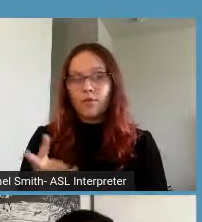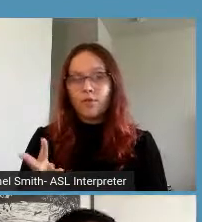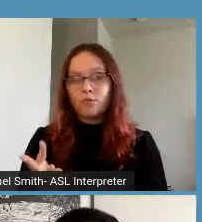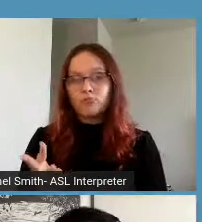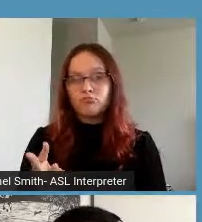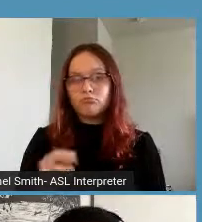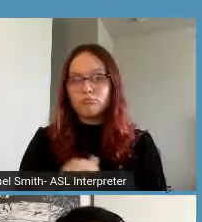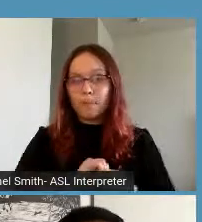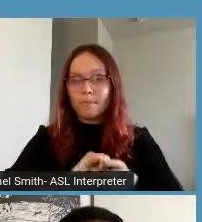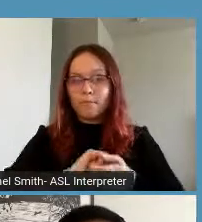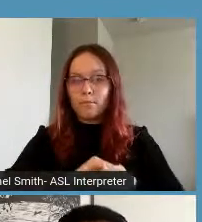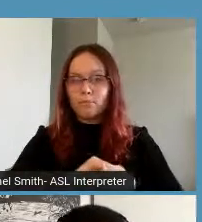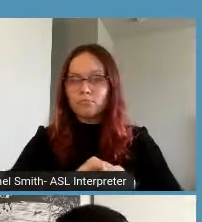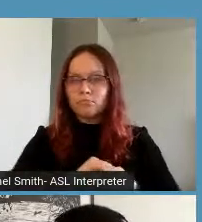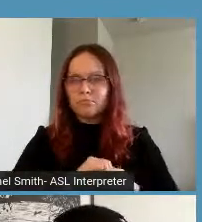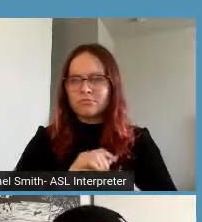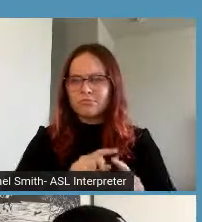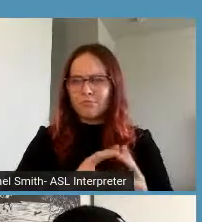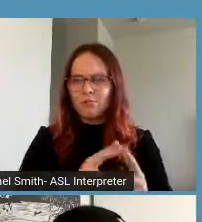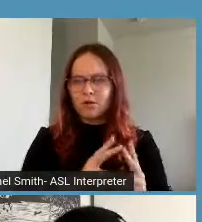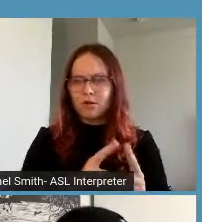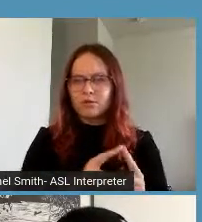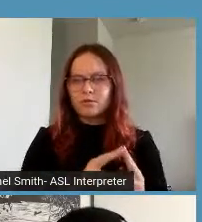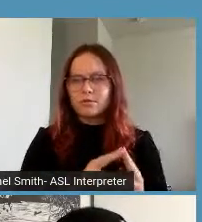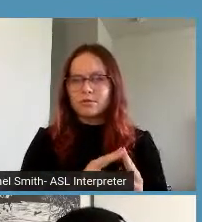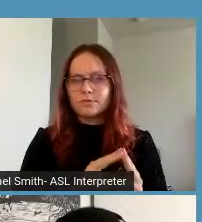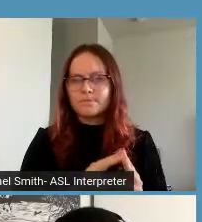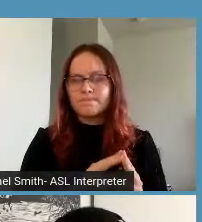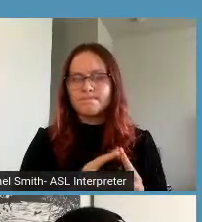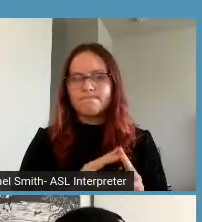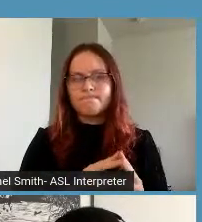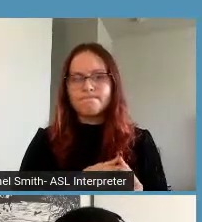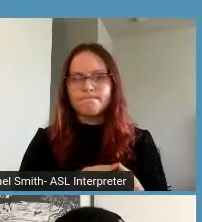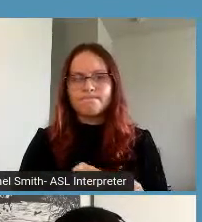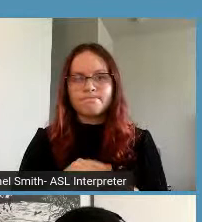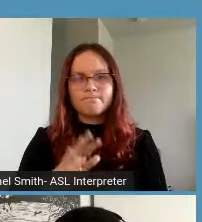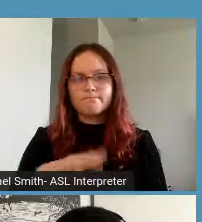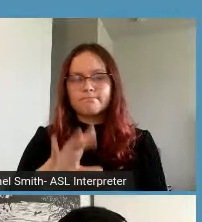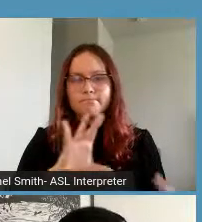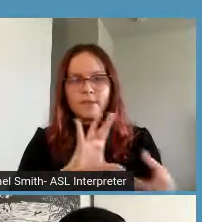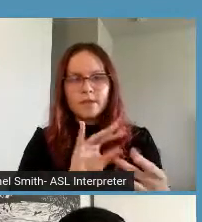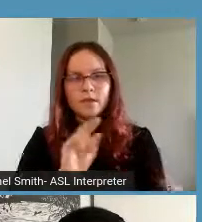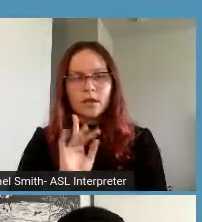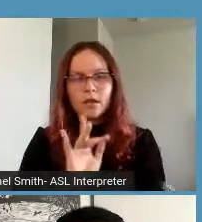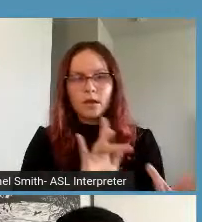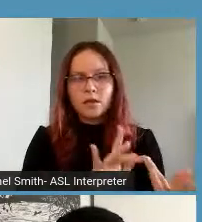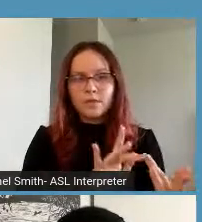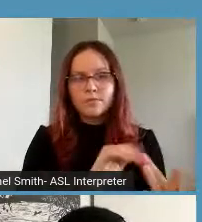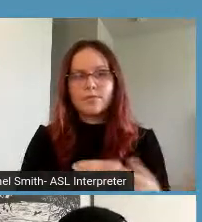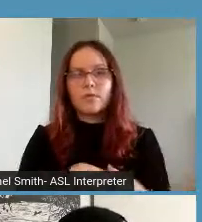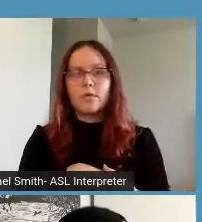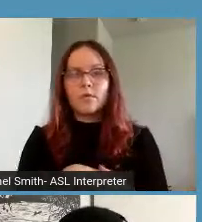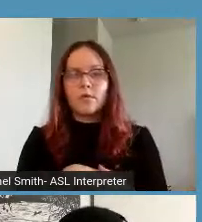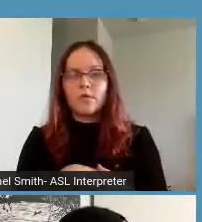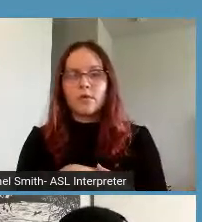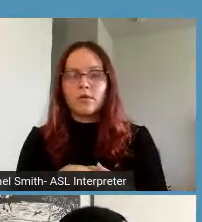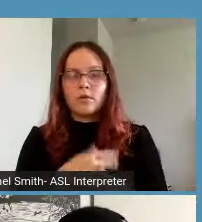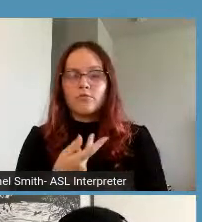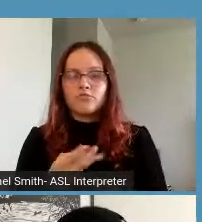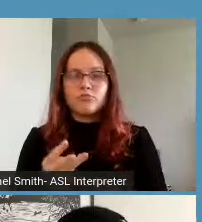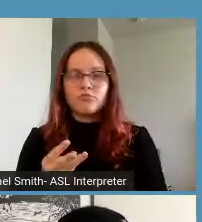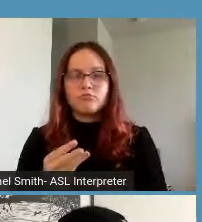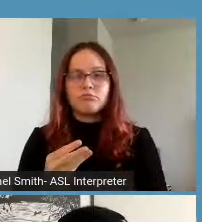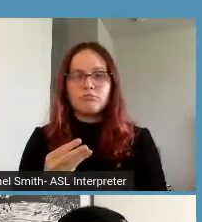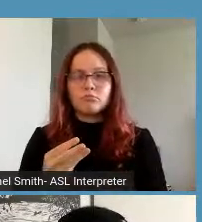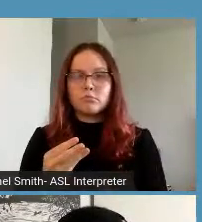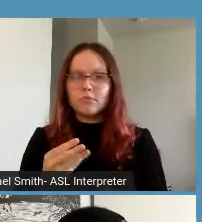we had content that was available. We had exhibitions that were up. We received emergency funds from the Terra Foundation of American Art that helped